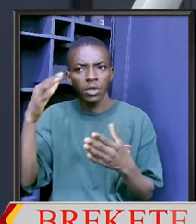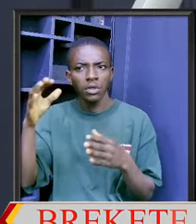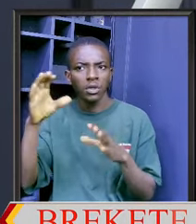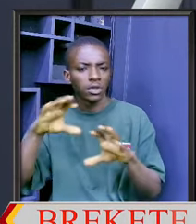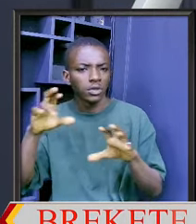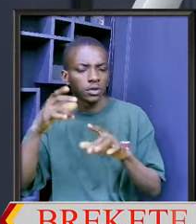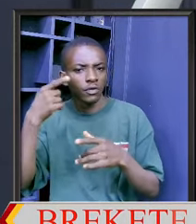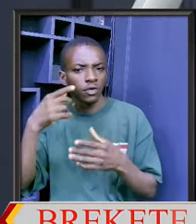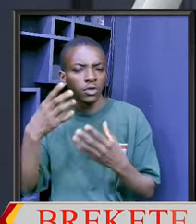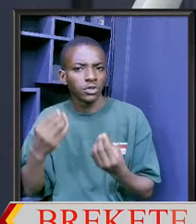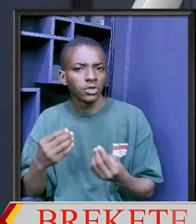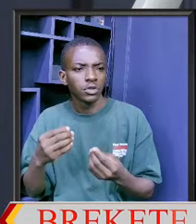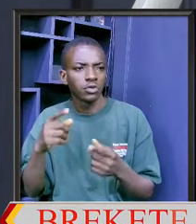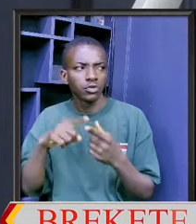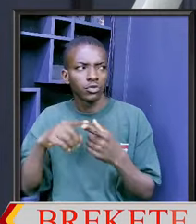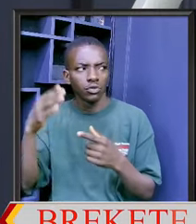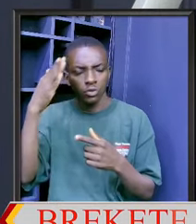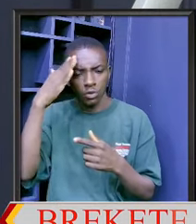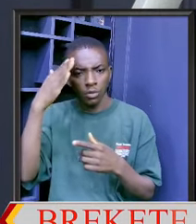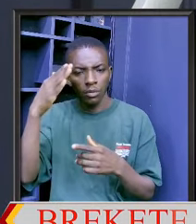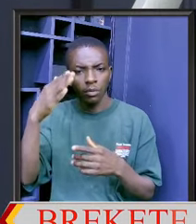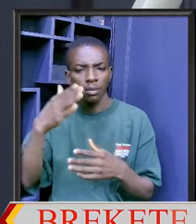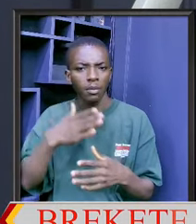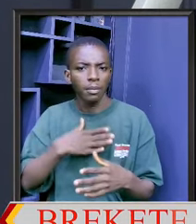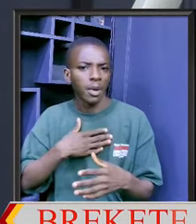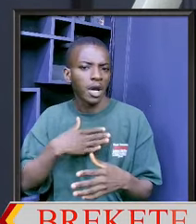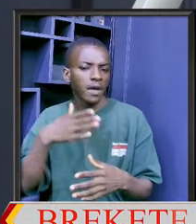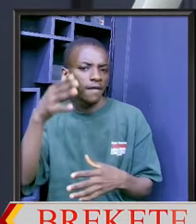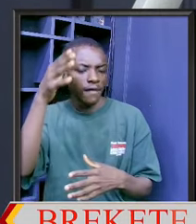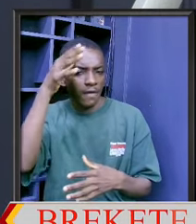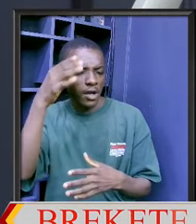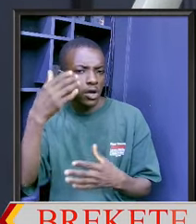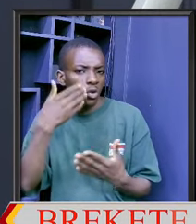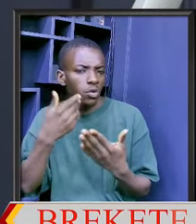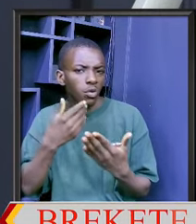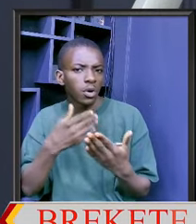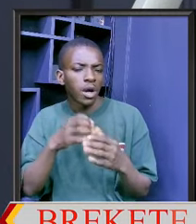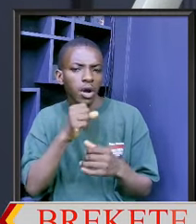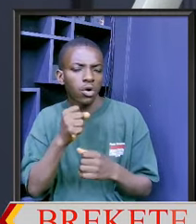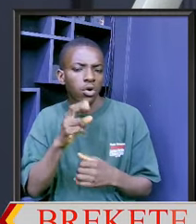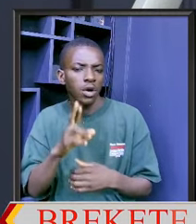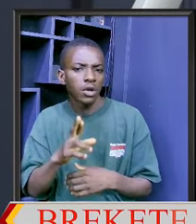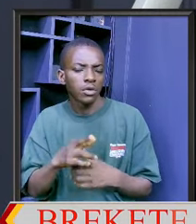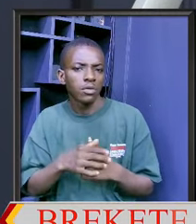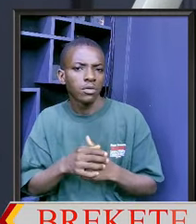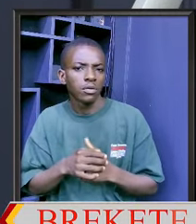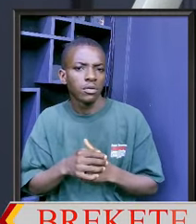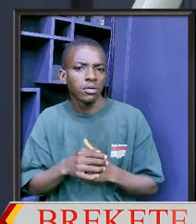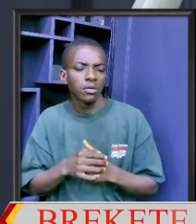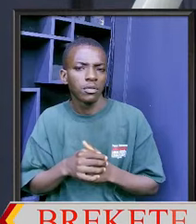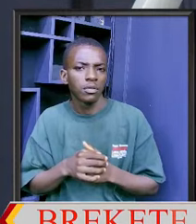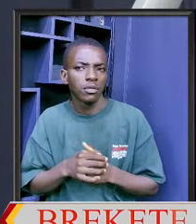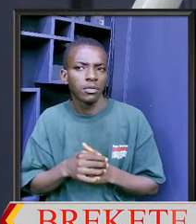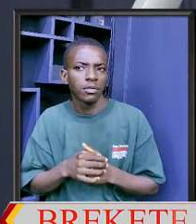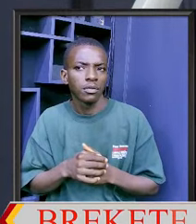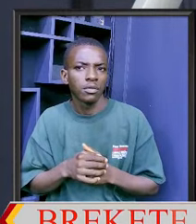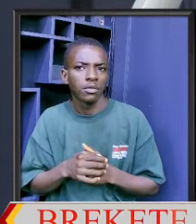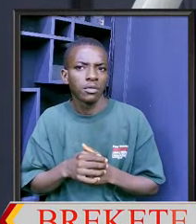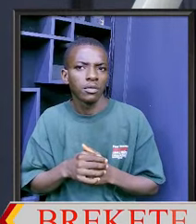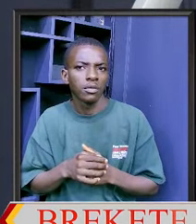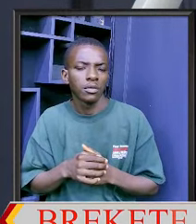they find the solution to get where, who born me. How old are you? But